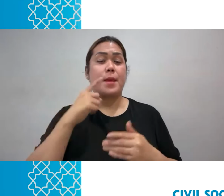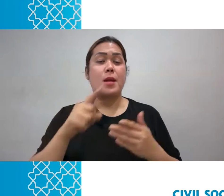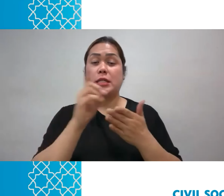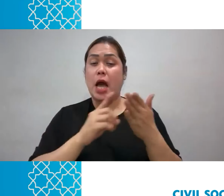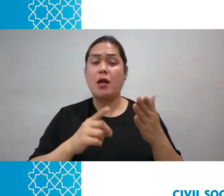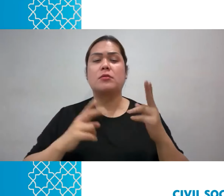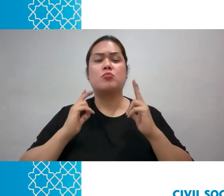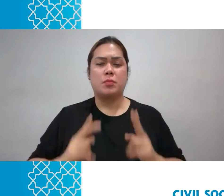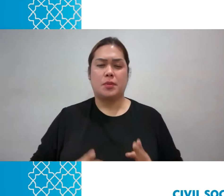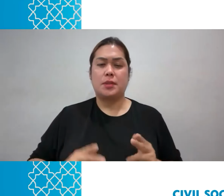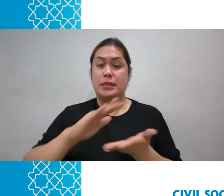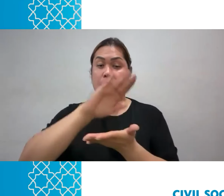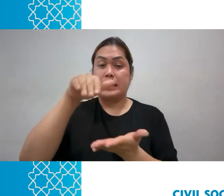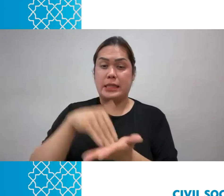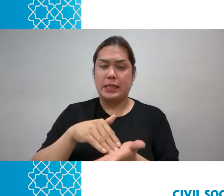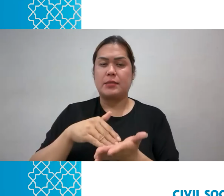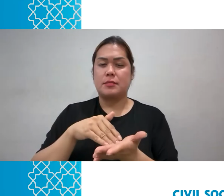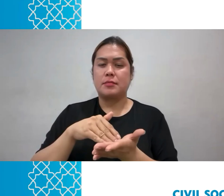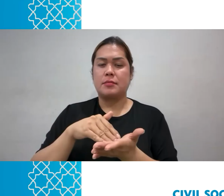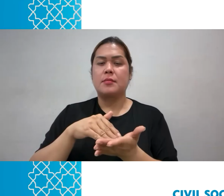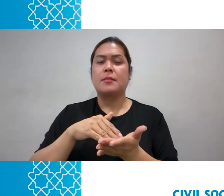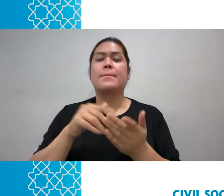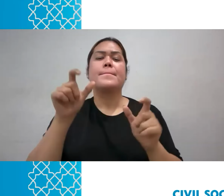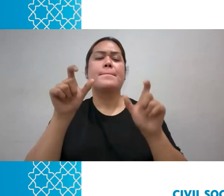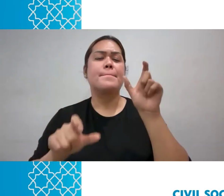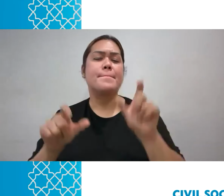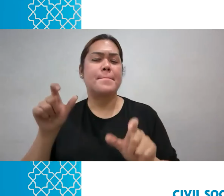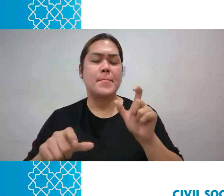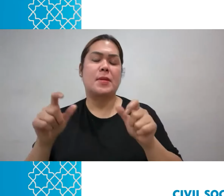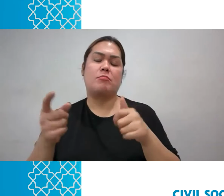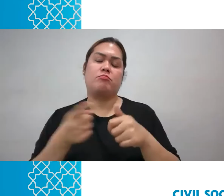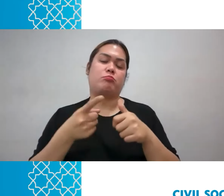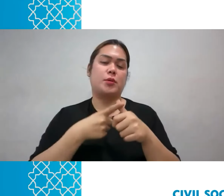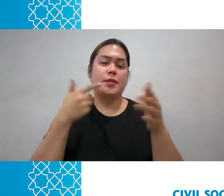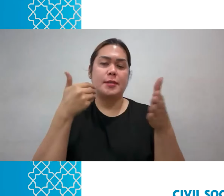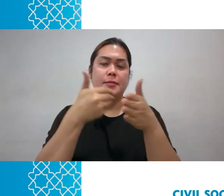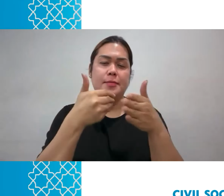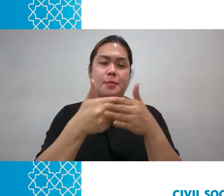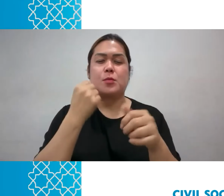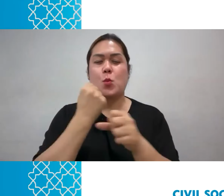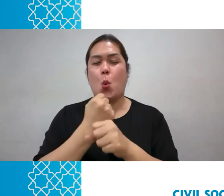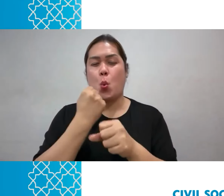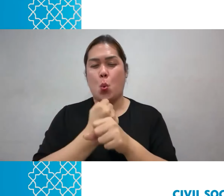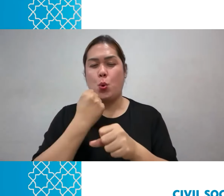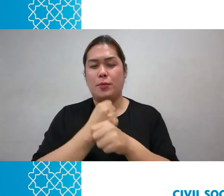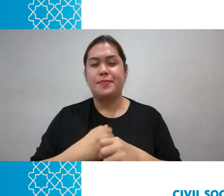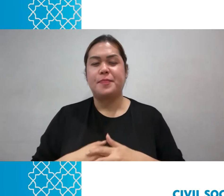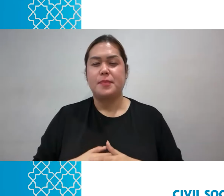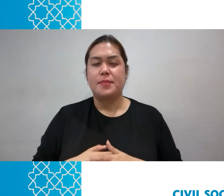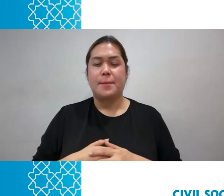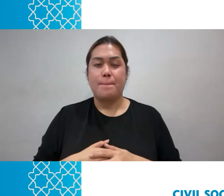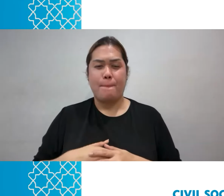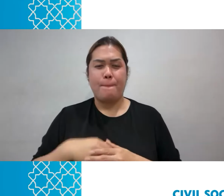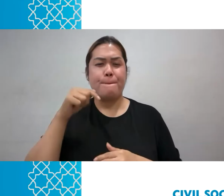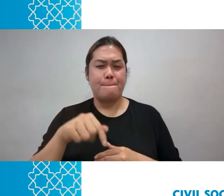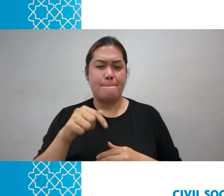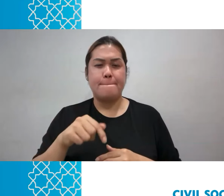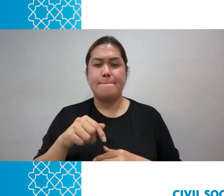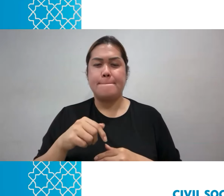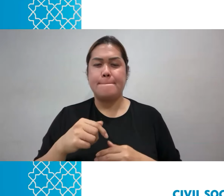human-centered and people-first approaches in our work? I also liked when Ulfi mentioned that youth can go